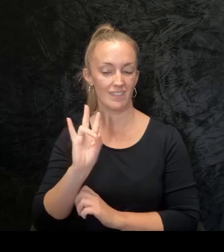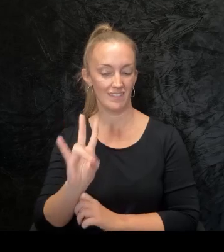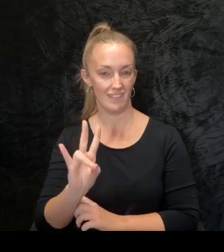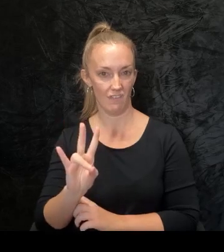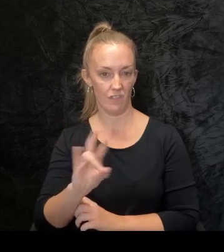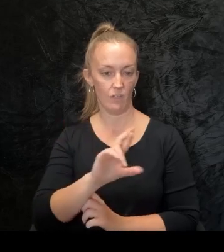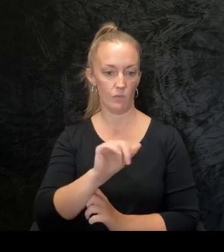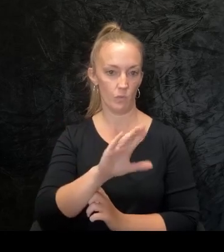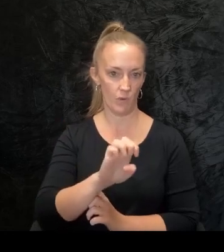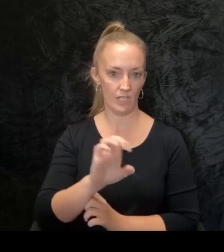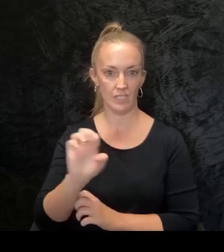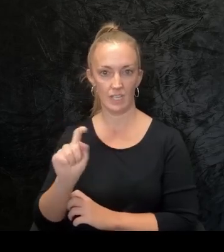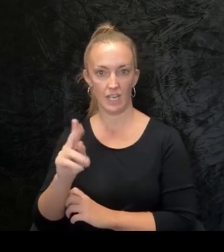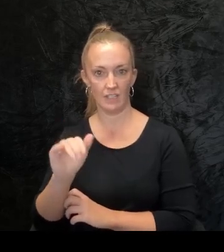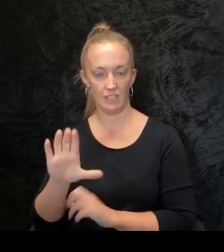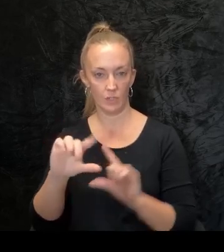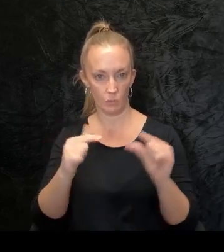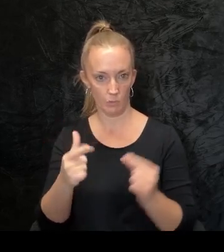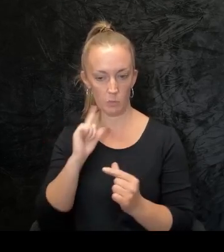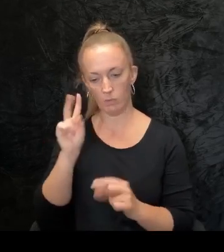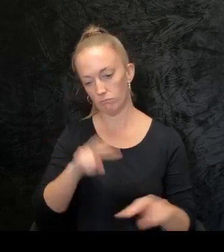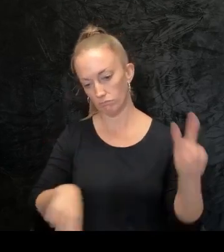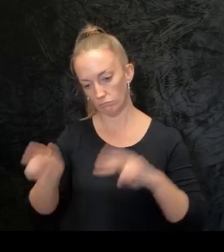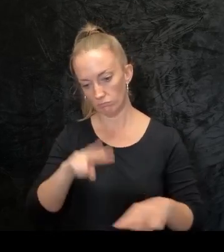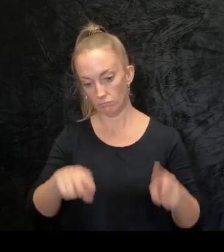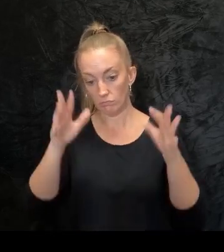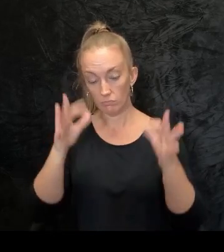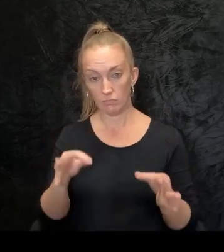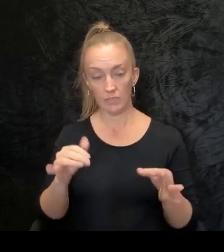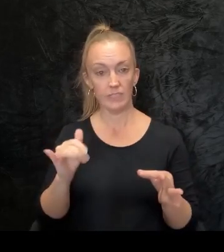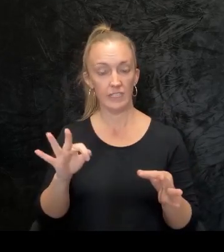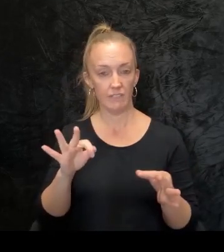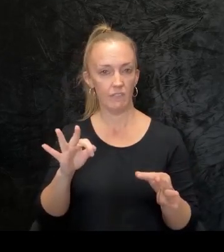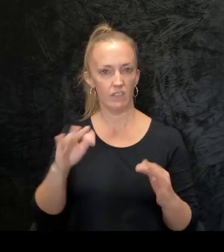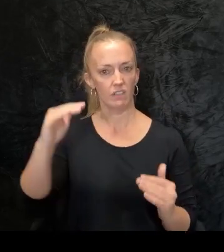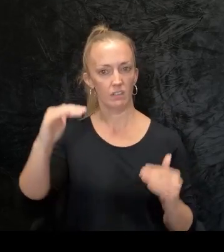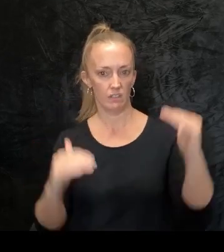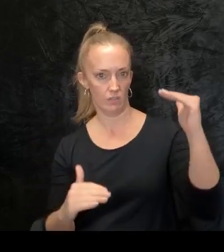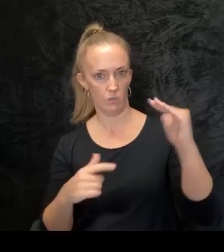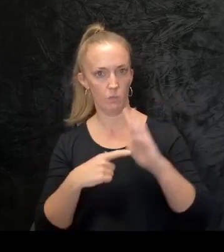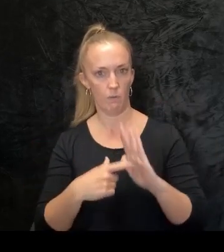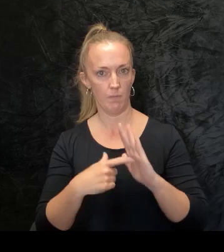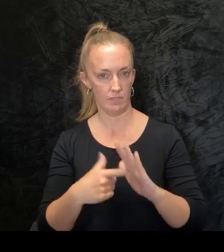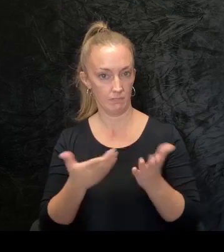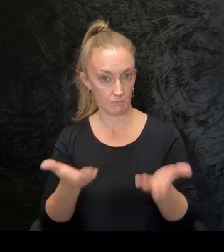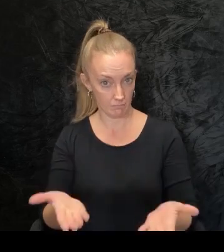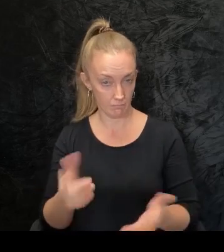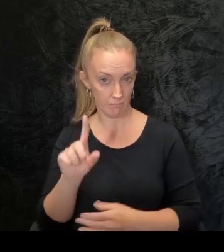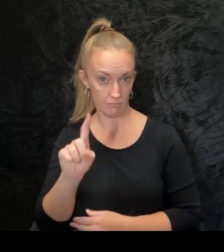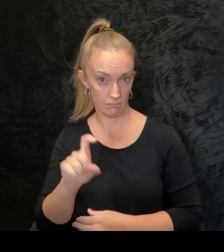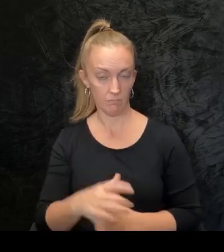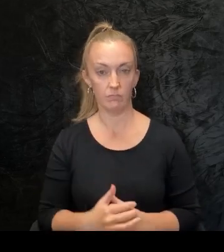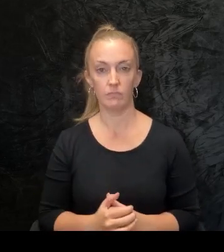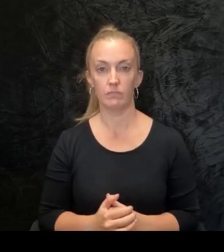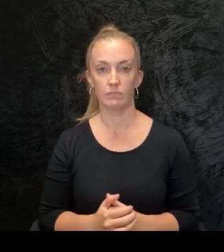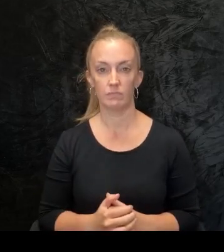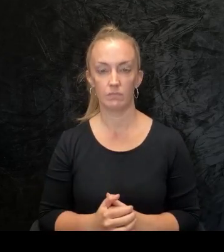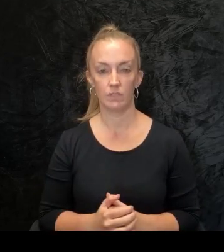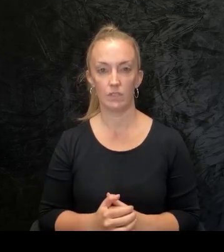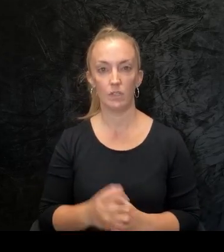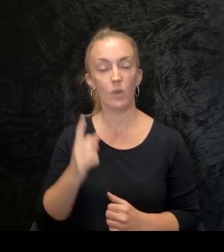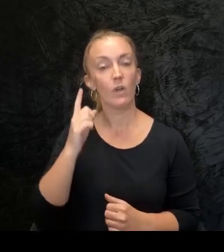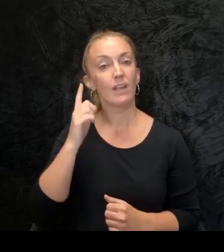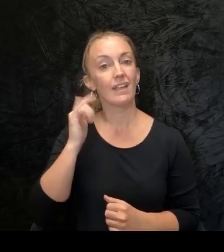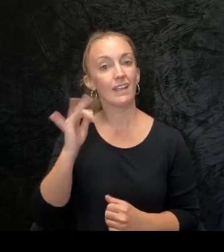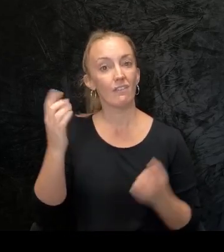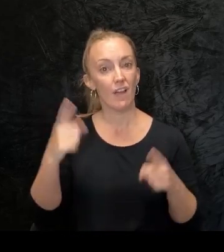groups is reviewed to determine if disproportionate representation exists. For districts